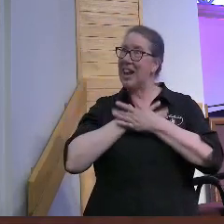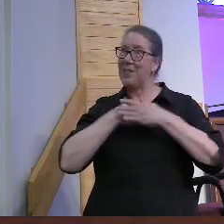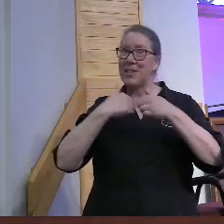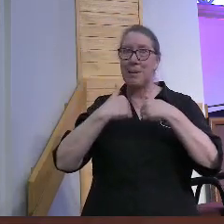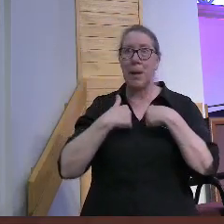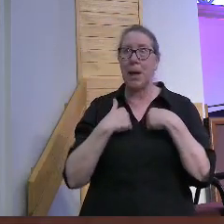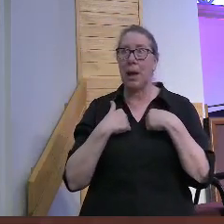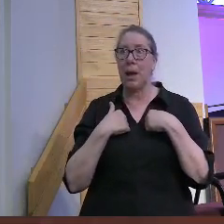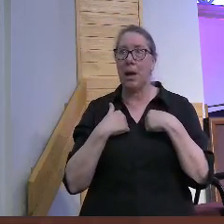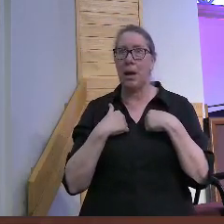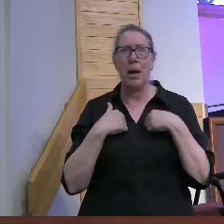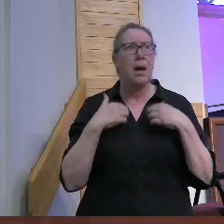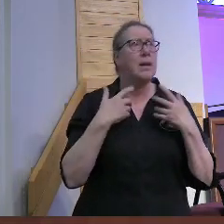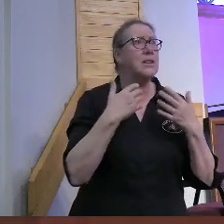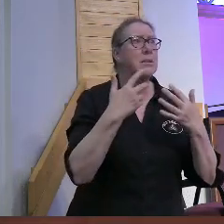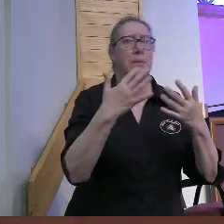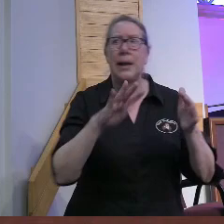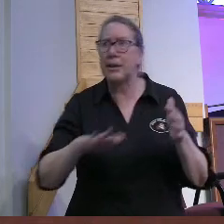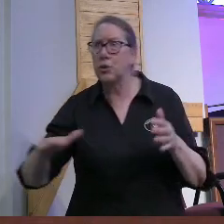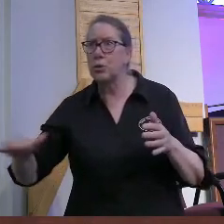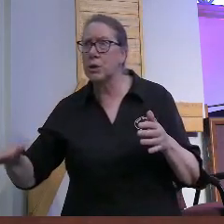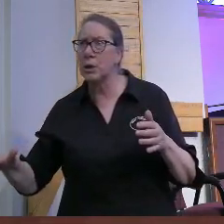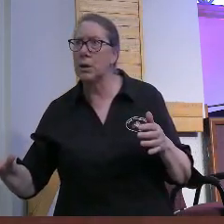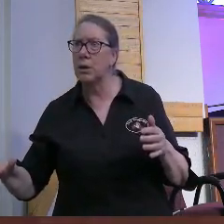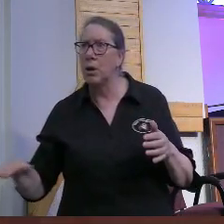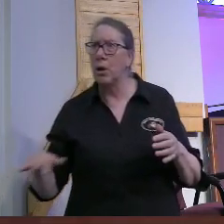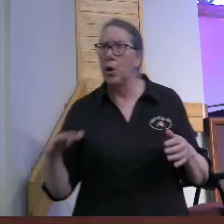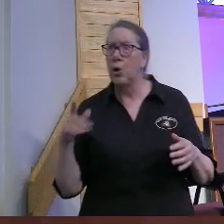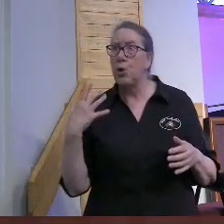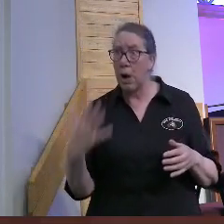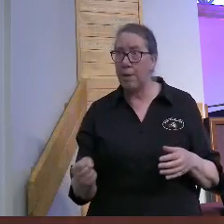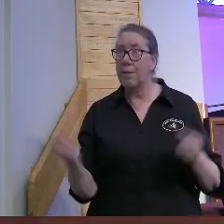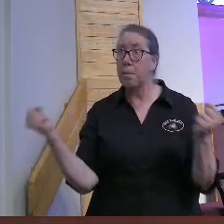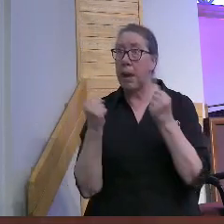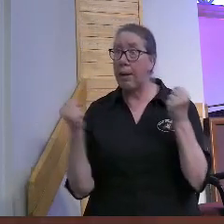There's a lot of kids that have got fathers that have the power to do it,